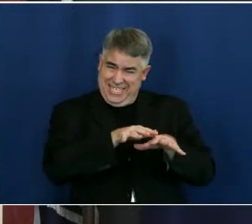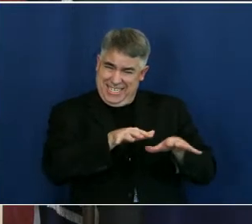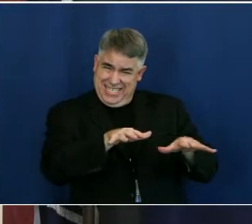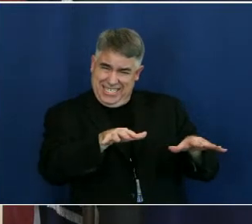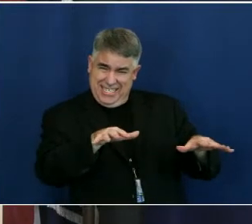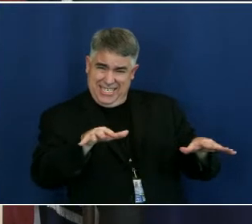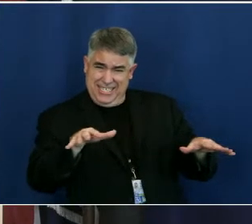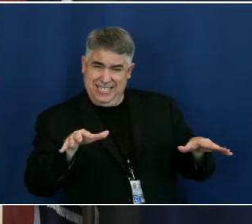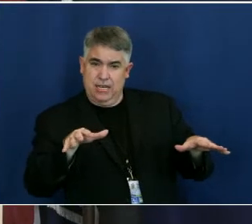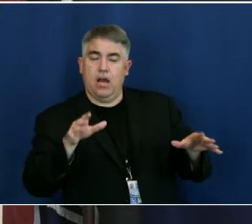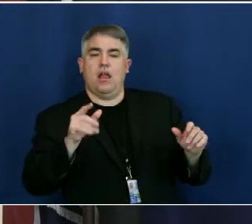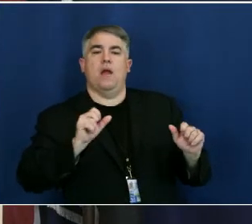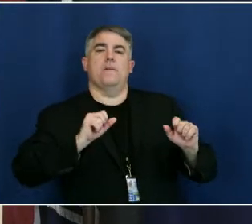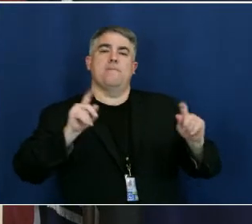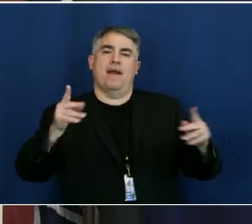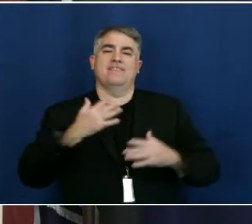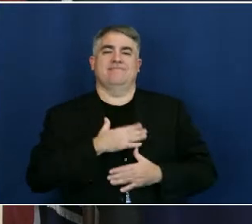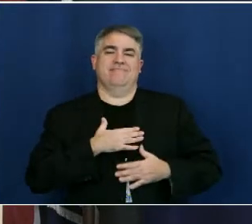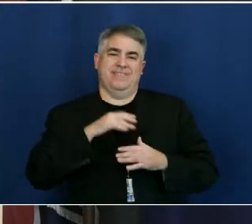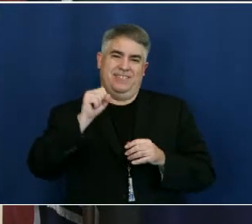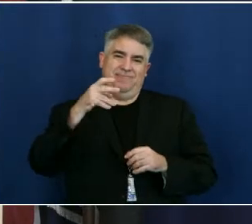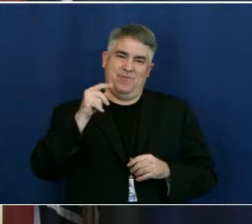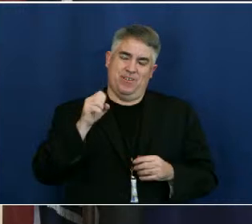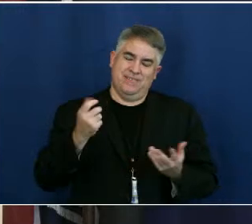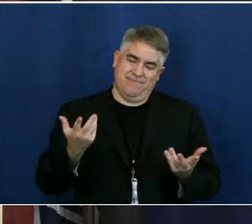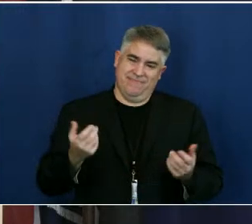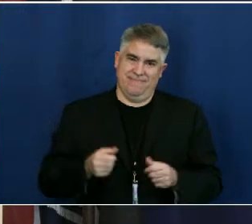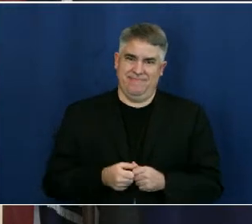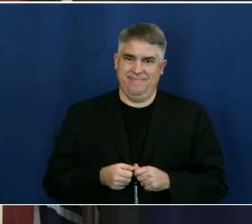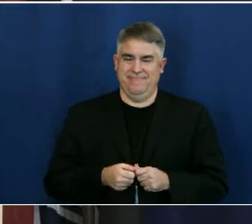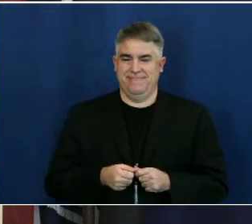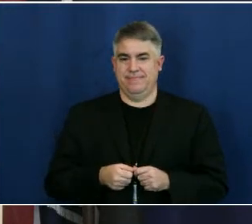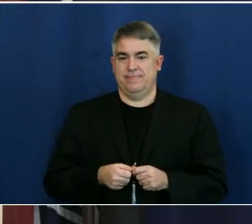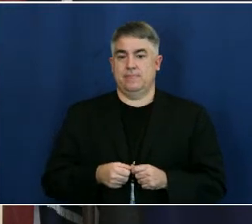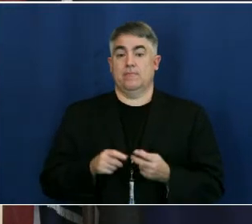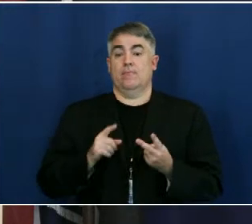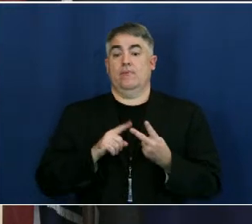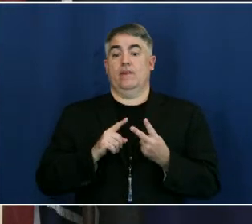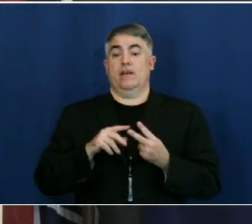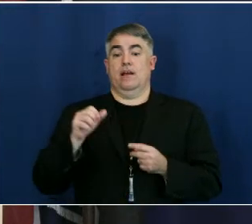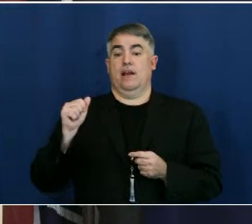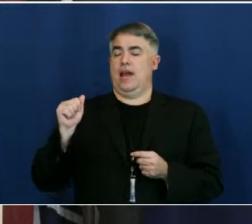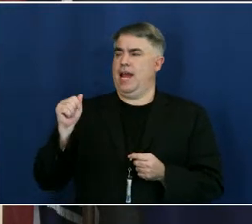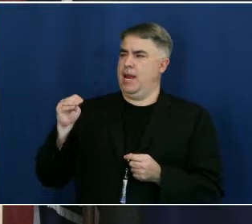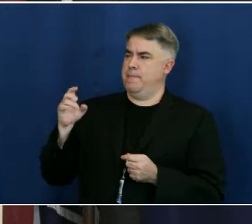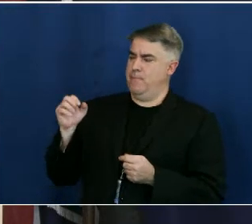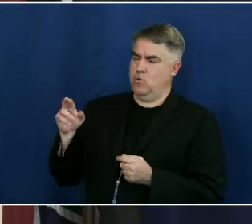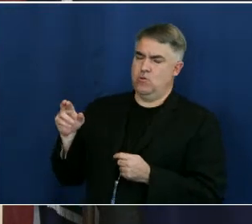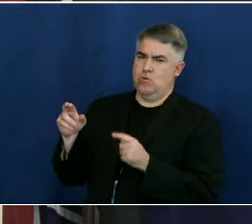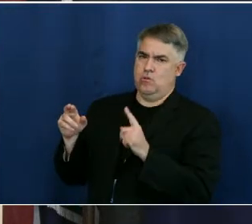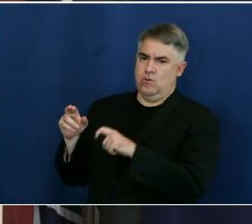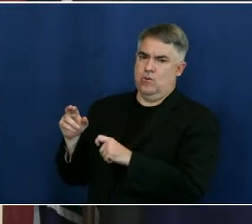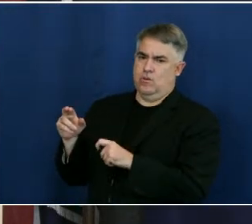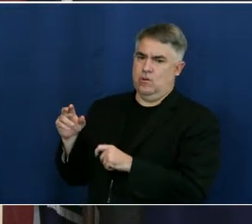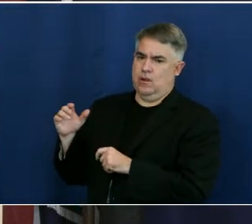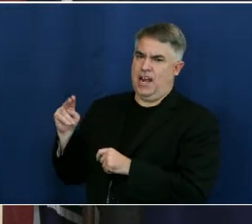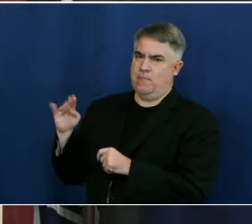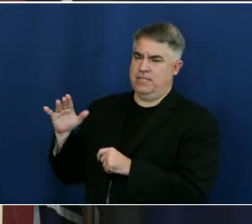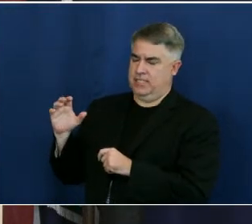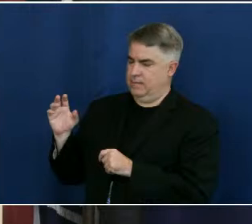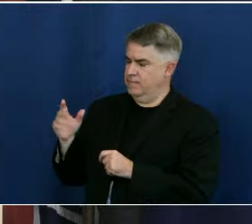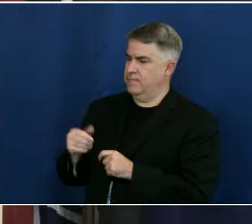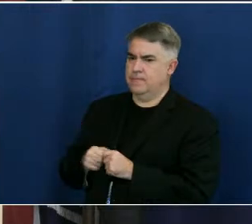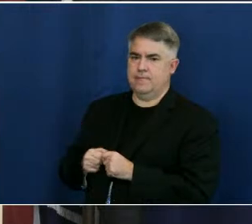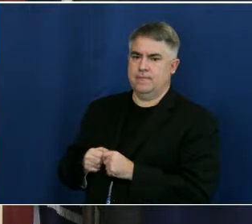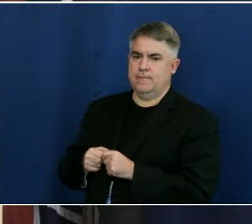quickly. Okay. This one is from Amber Frias with NBC7. Can we get updated numbers on how